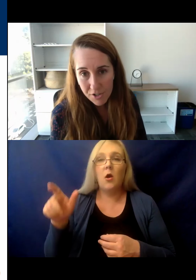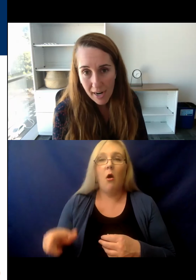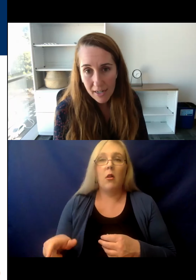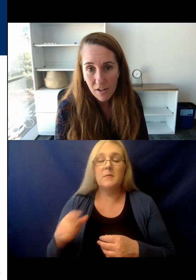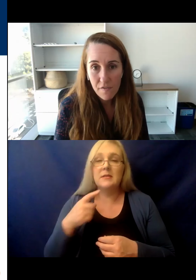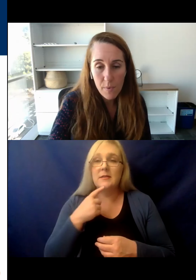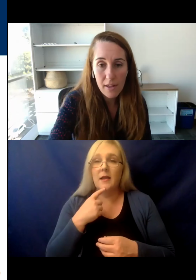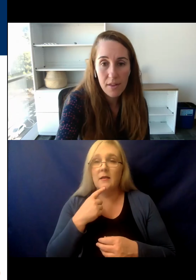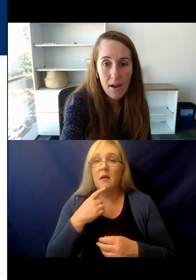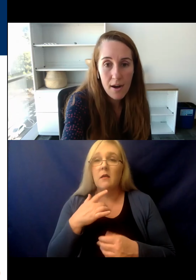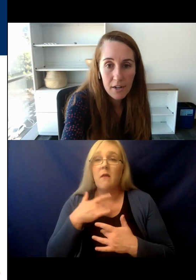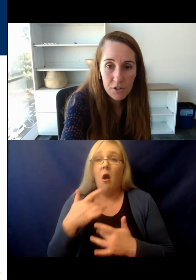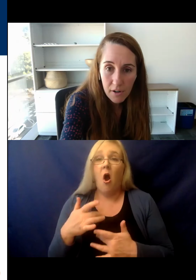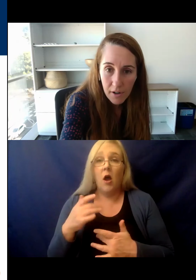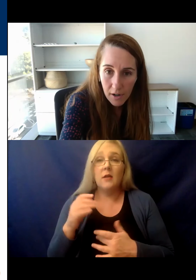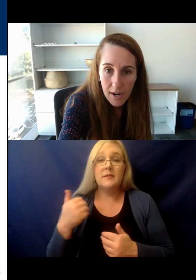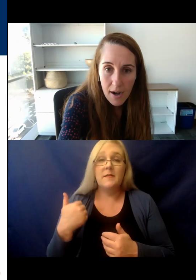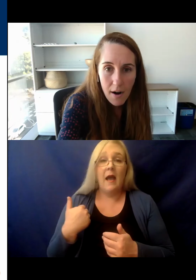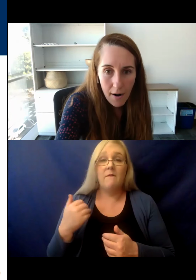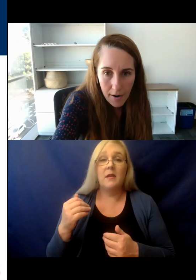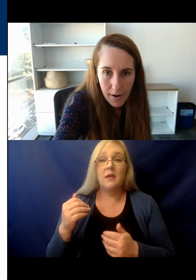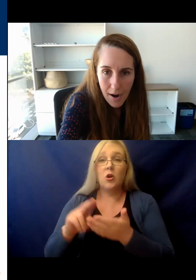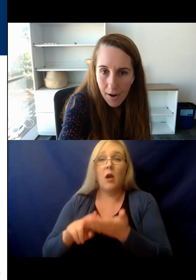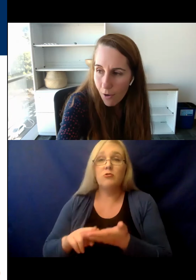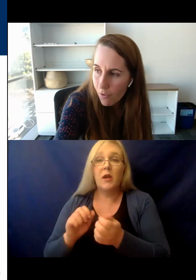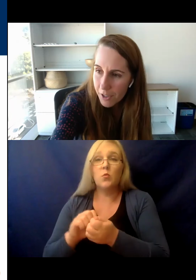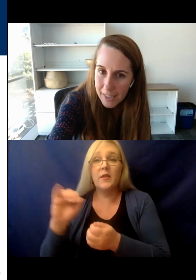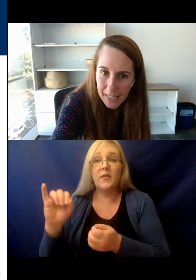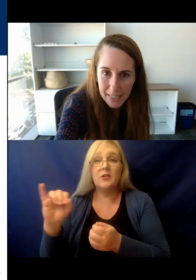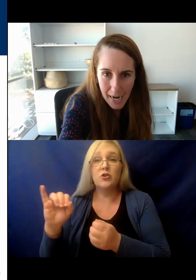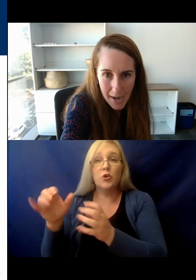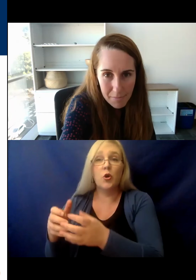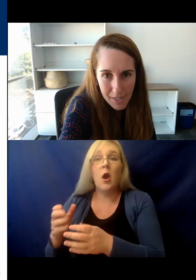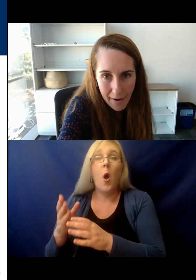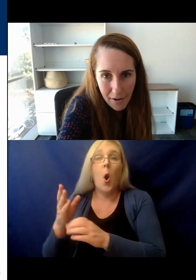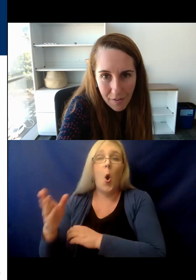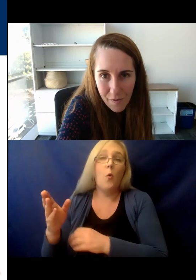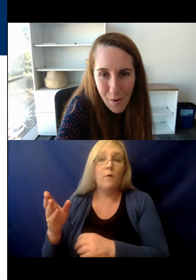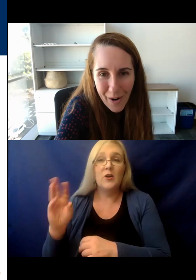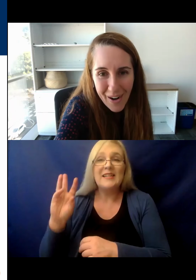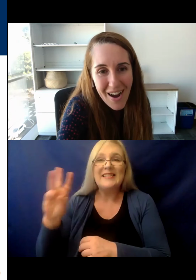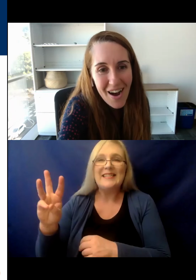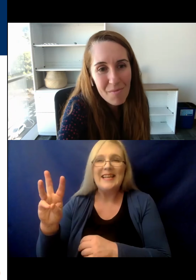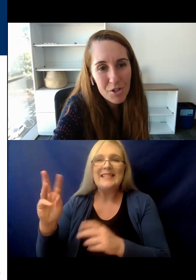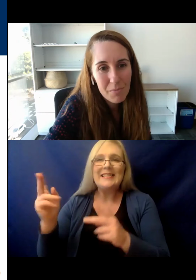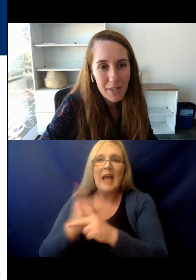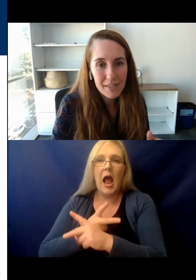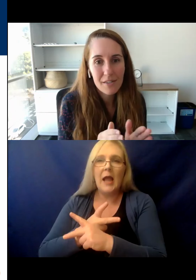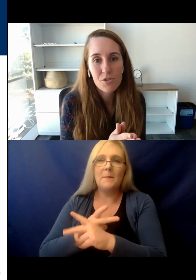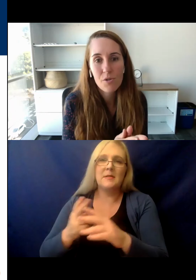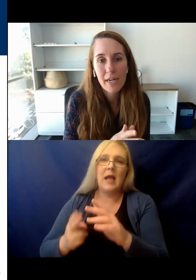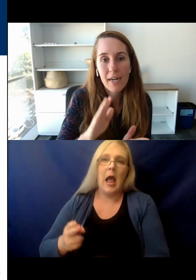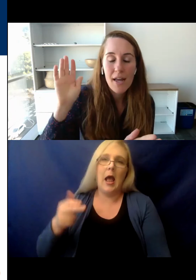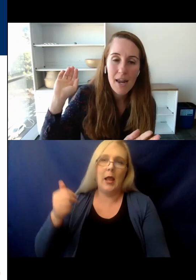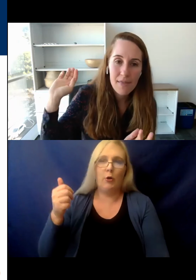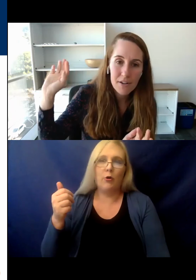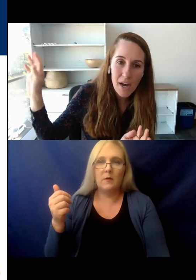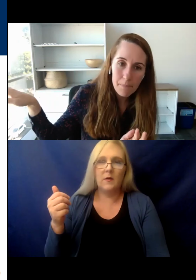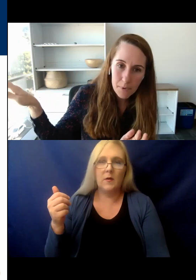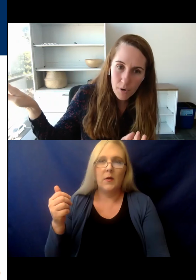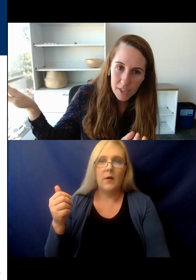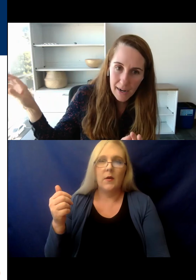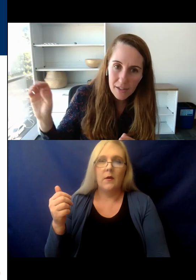having a contract with an insurer are over 6 times higher for AAAs that are scoring